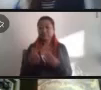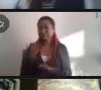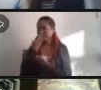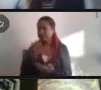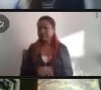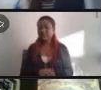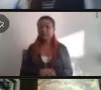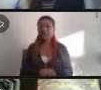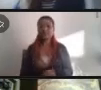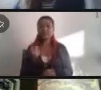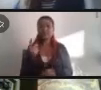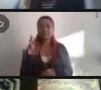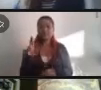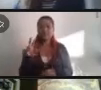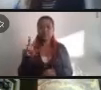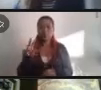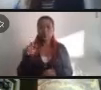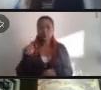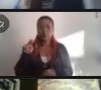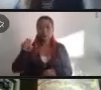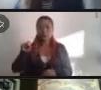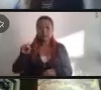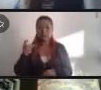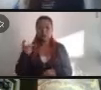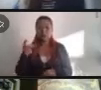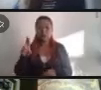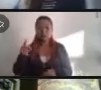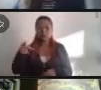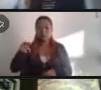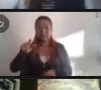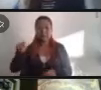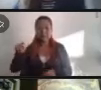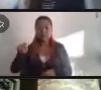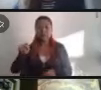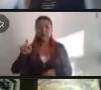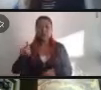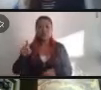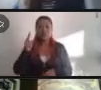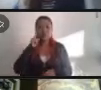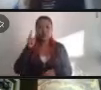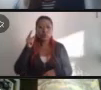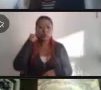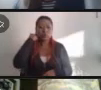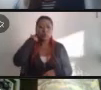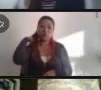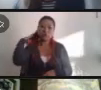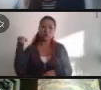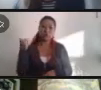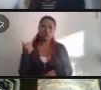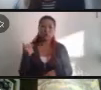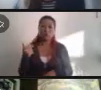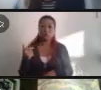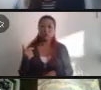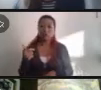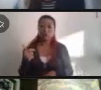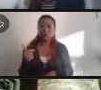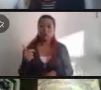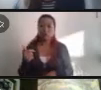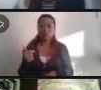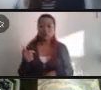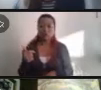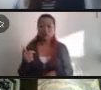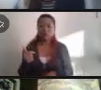Dr. Watkins and Dr. Platts, a question on, will everything have to be brought with